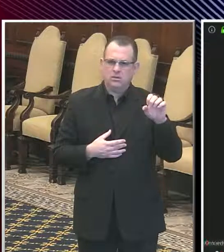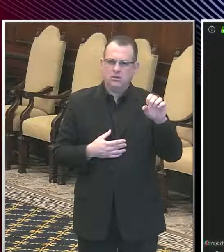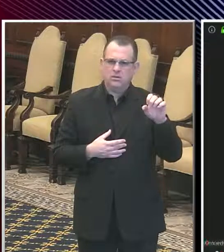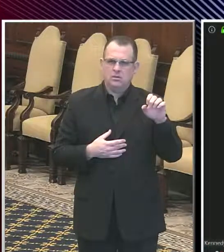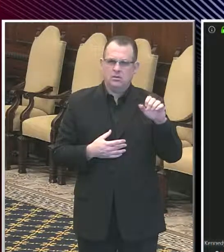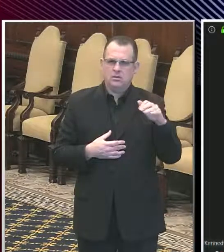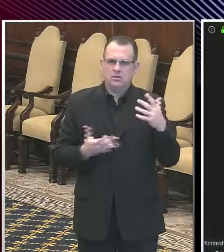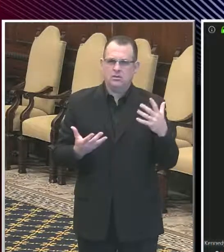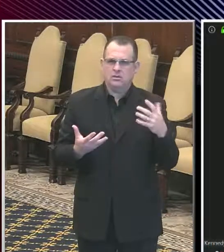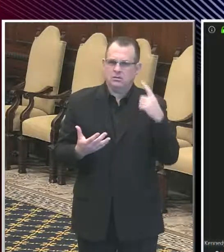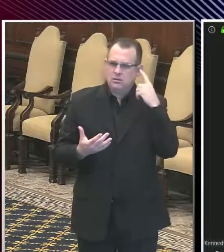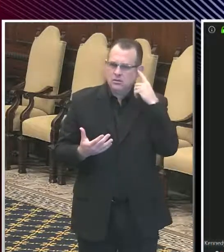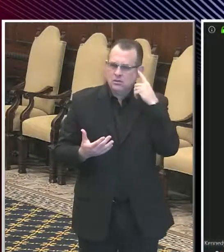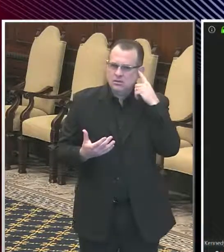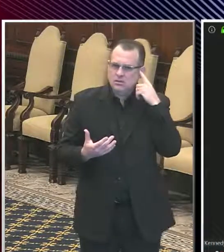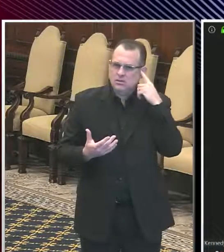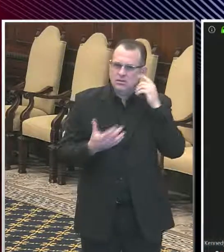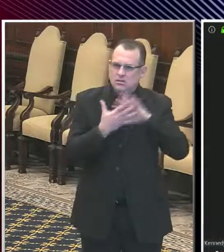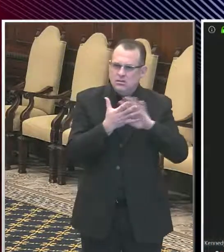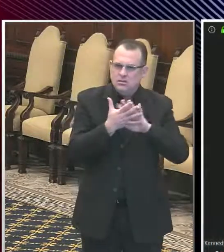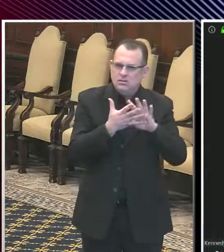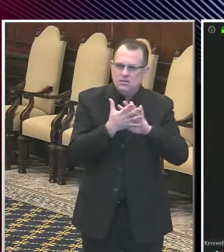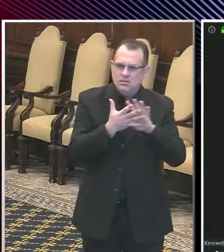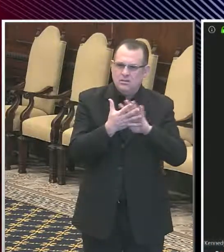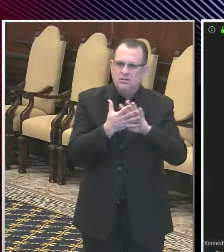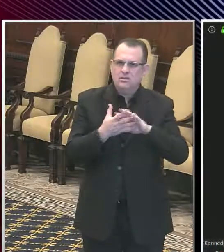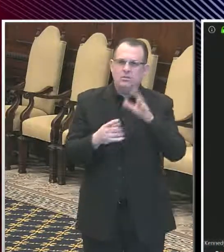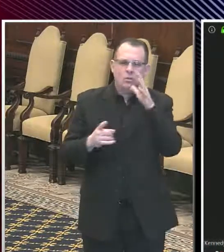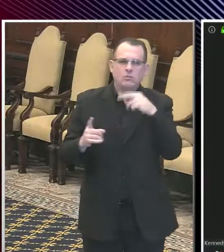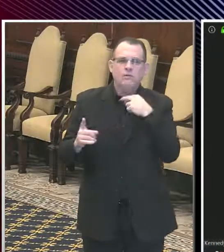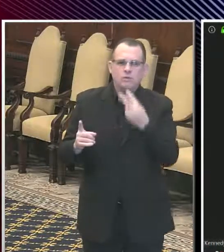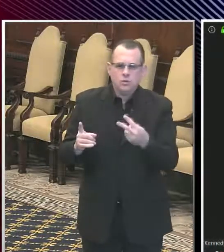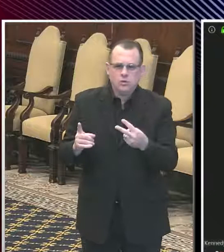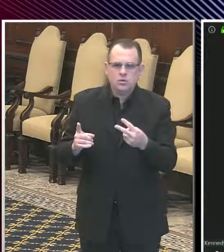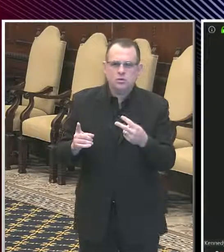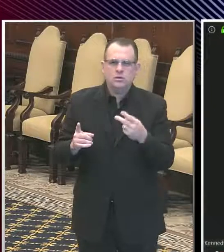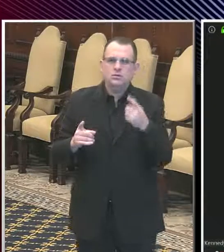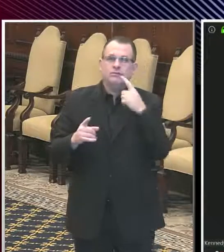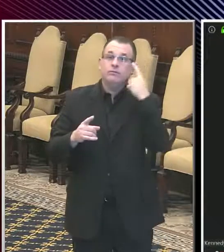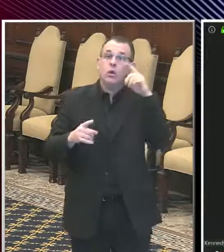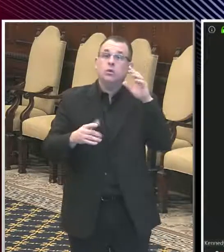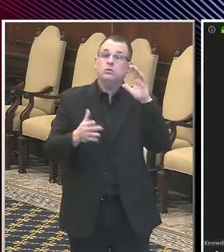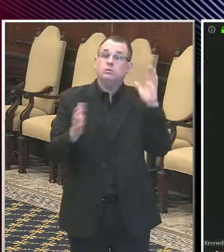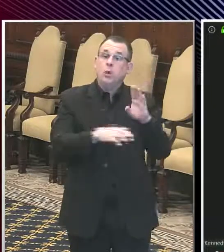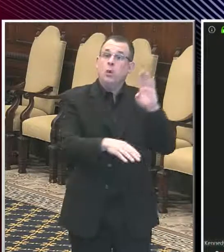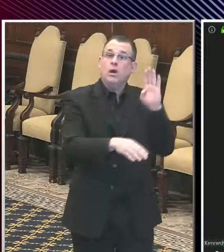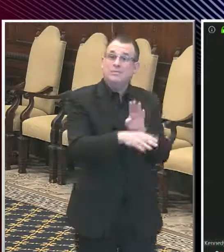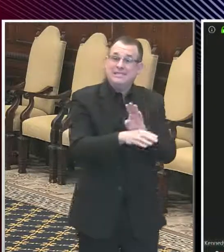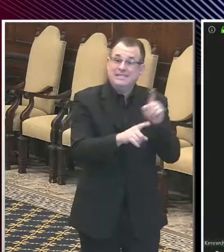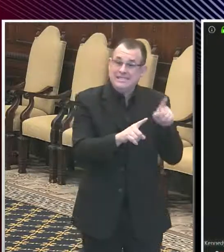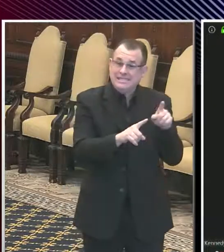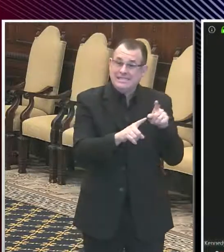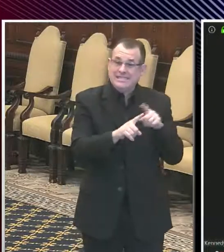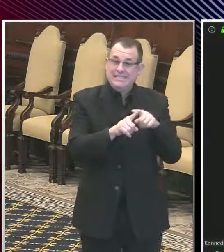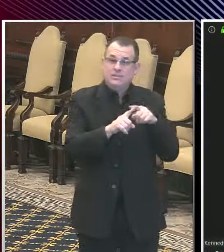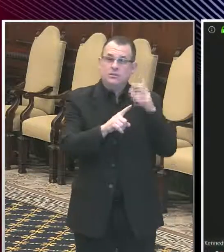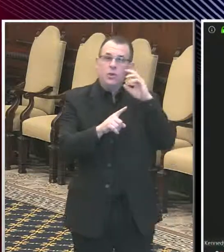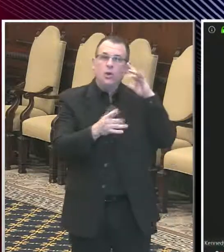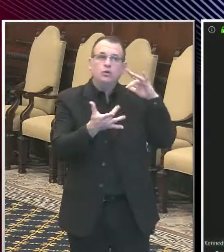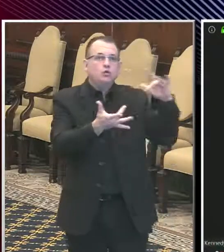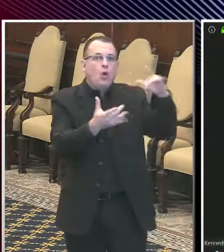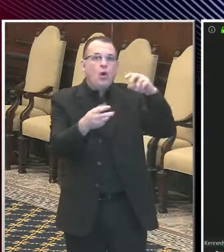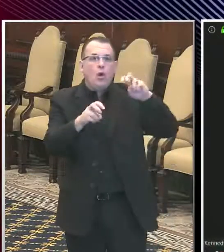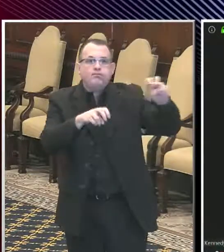What are you hearing from small businesses, especially those in the tourism and hospitality industries, and what are you hearing about them wanting